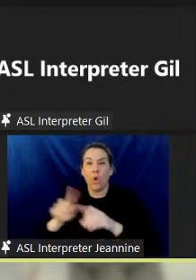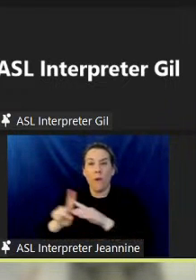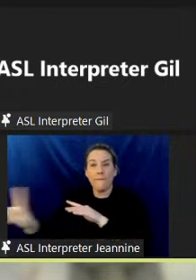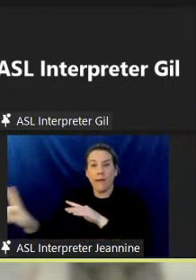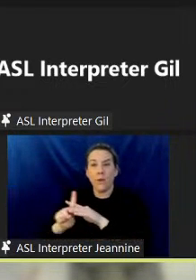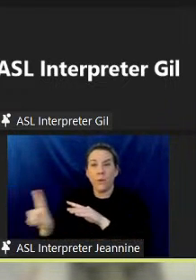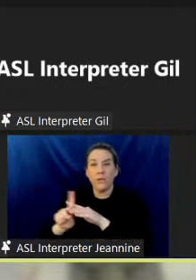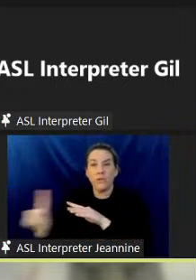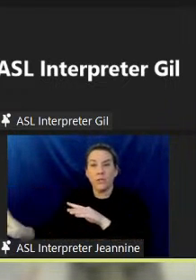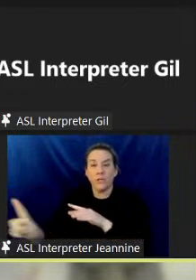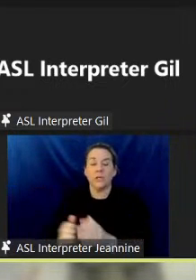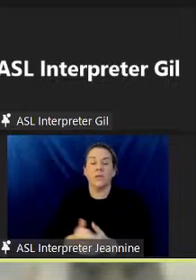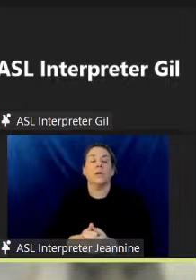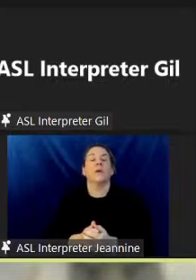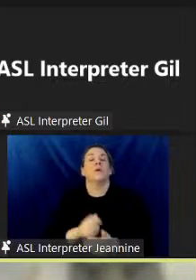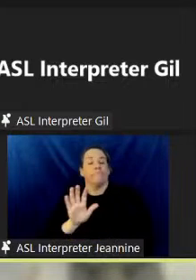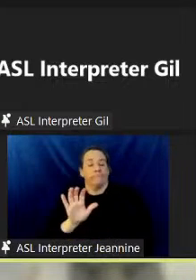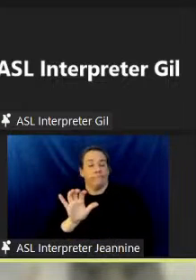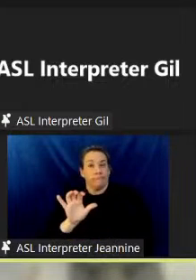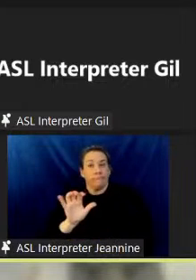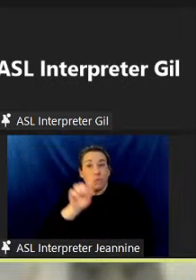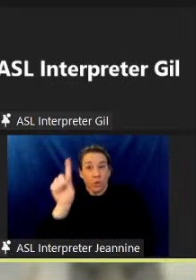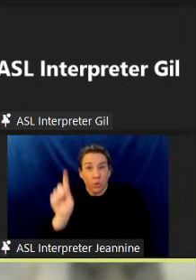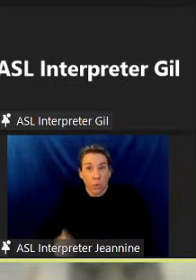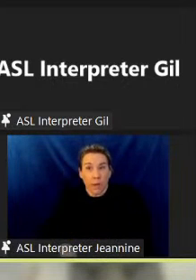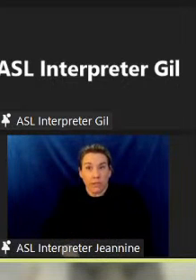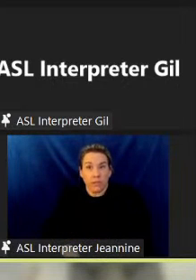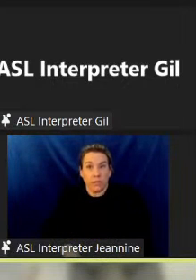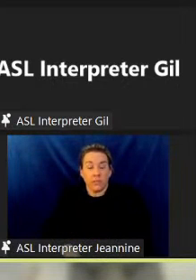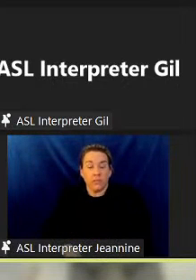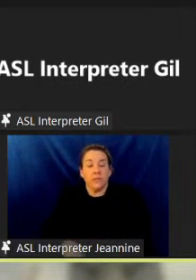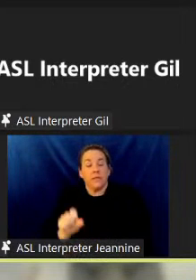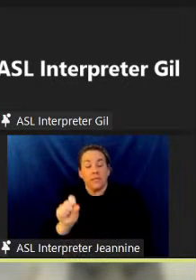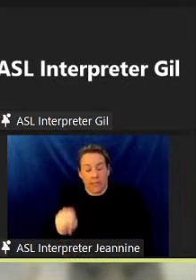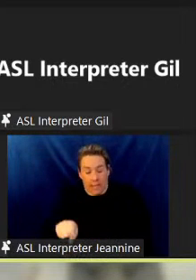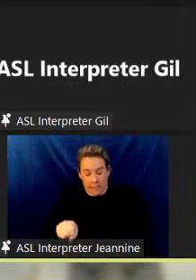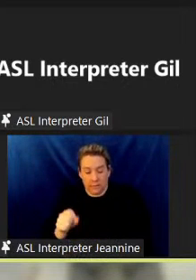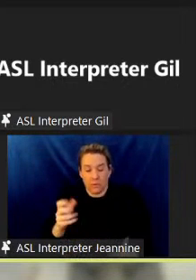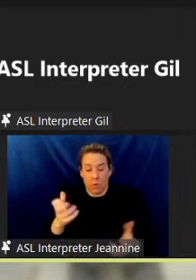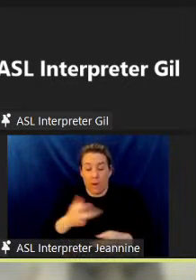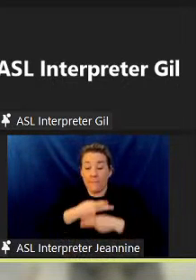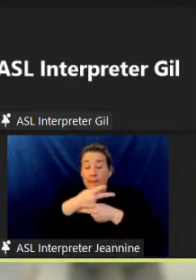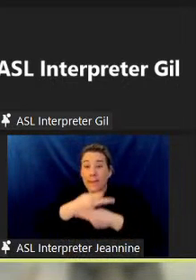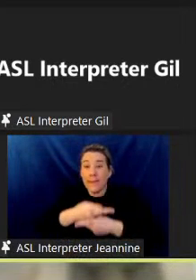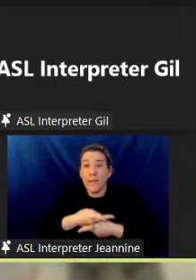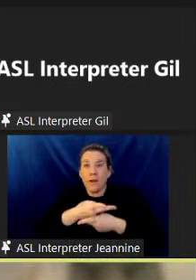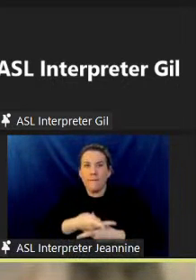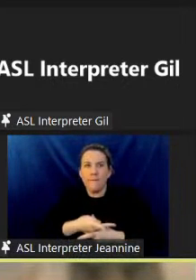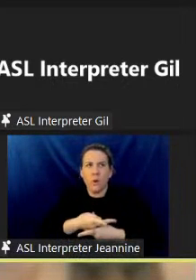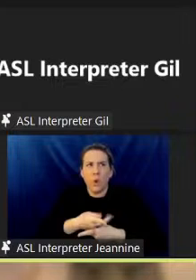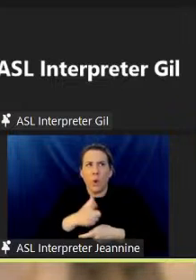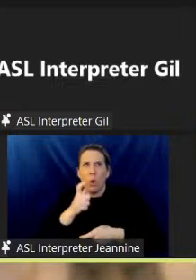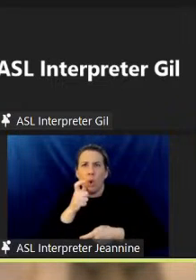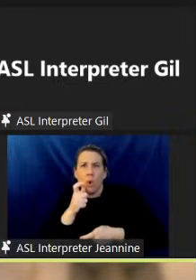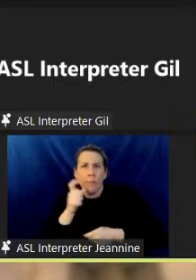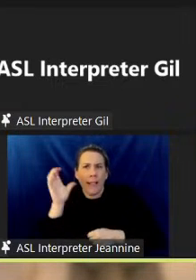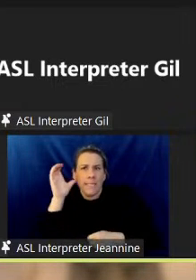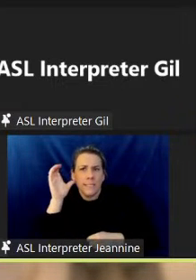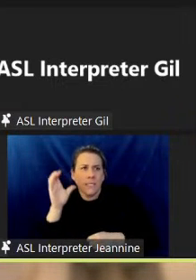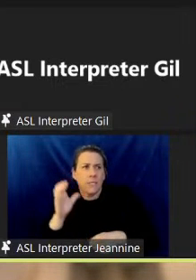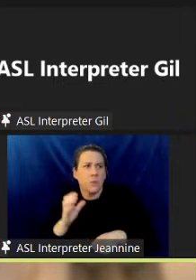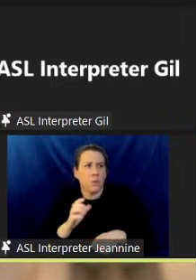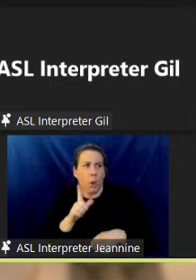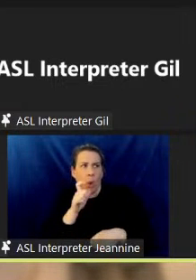question. Just as you always want to be careful who you're listening to and who has the